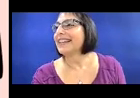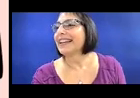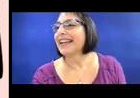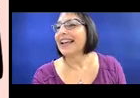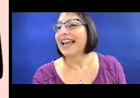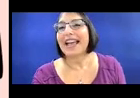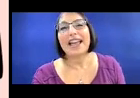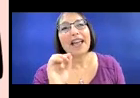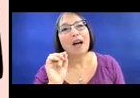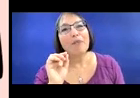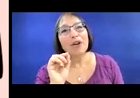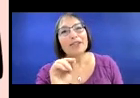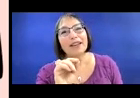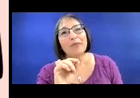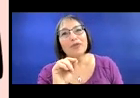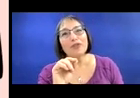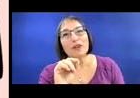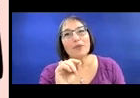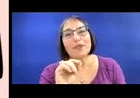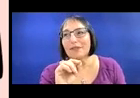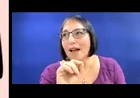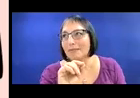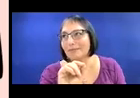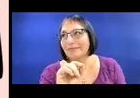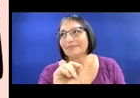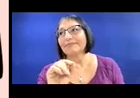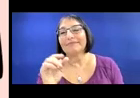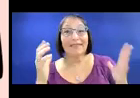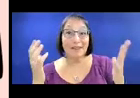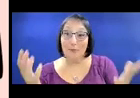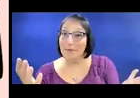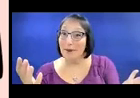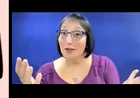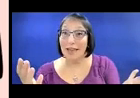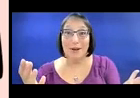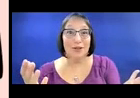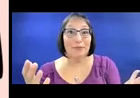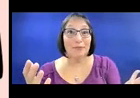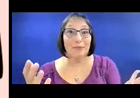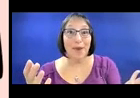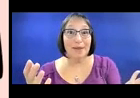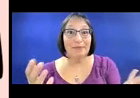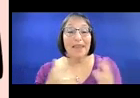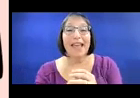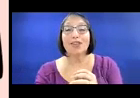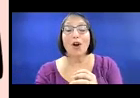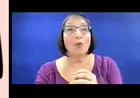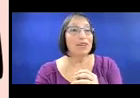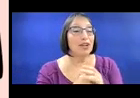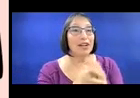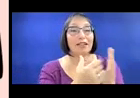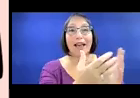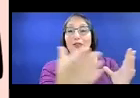American Sign Language generally is taught. It's a three-dimensional language, right? So,